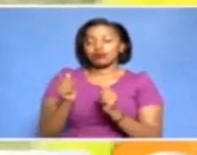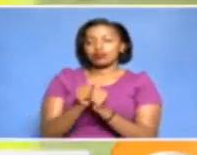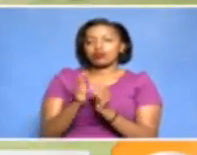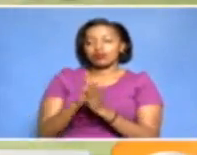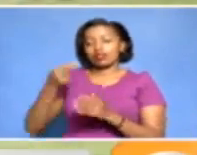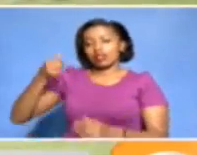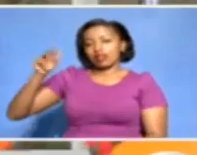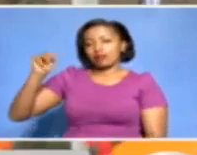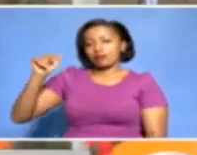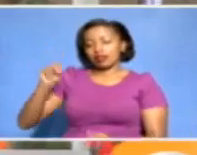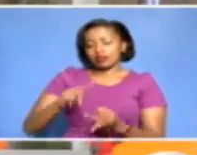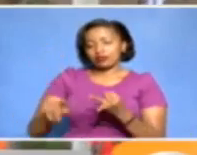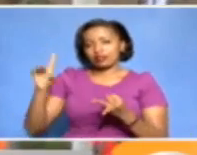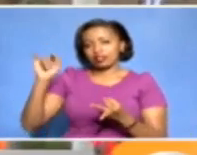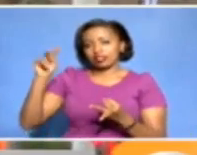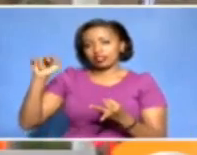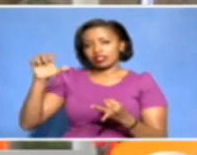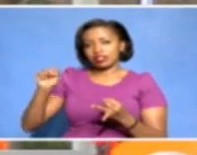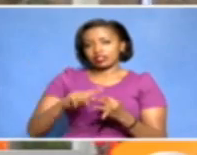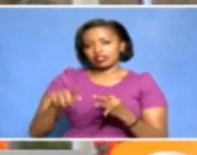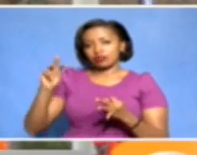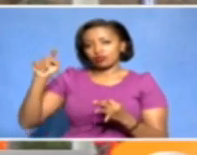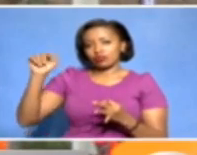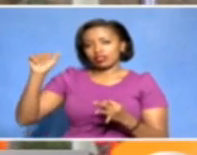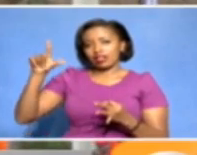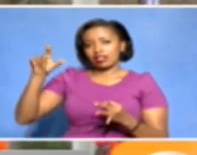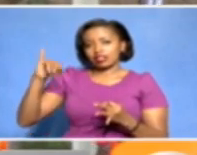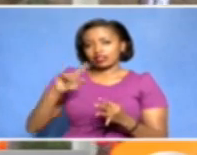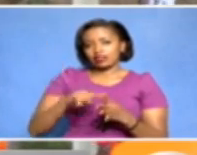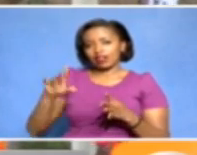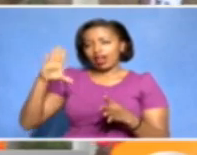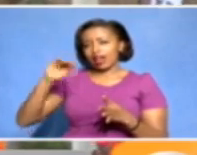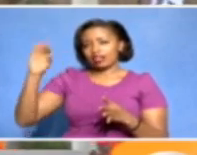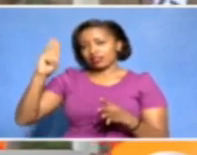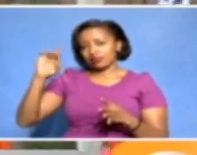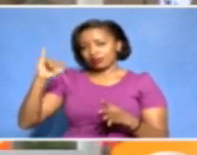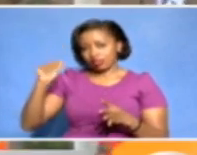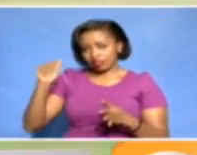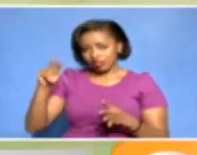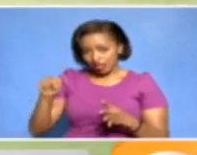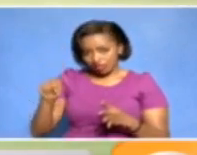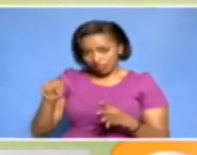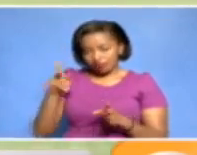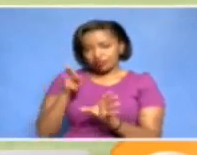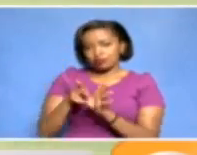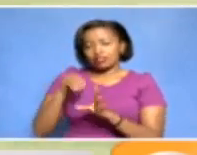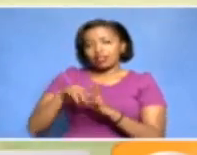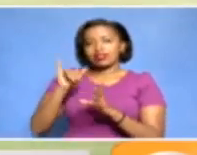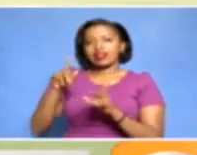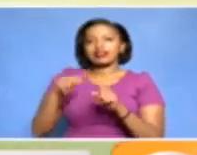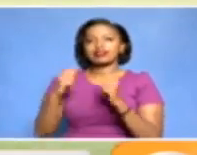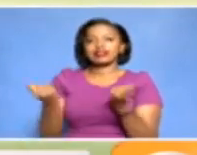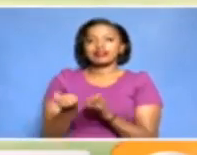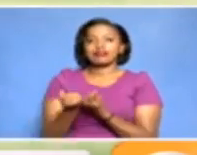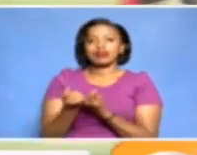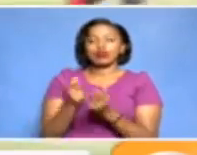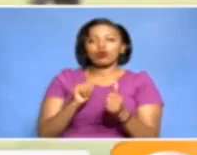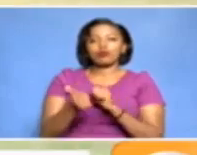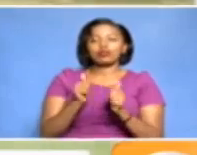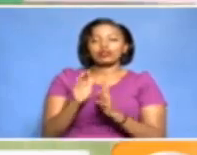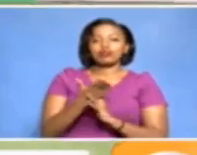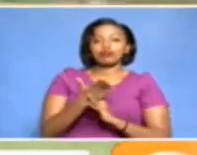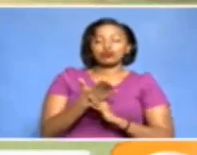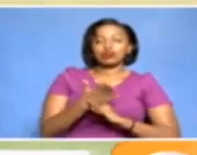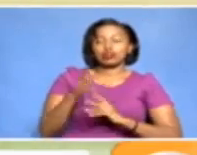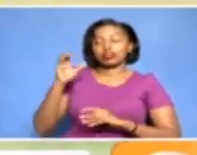Olwoch, Daniel Taabu, Samuel Motari and Brian Wahinya completing the team. Shujaa grouped with Fiji, Scotland and France for the opening